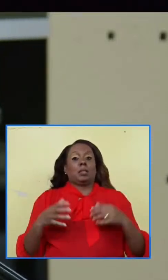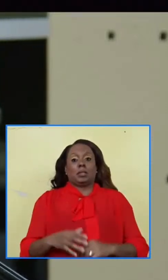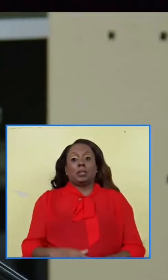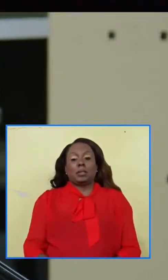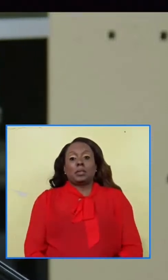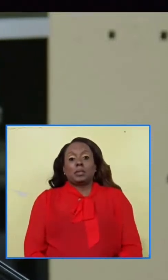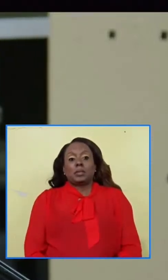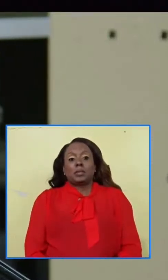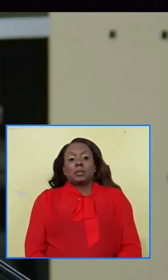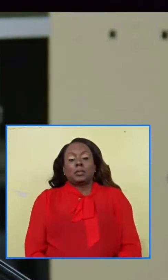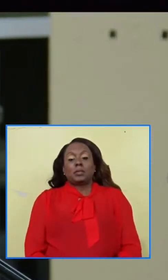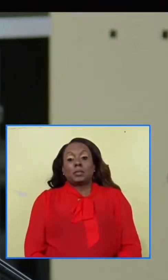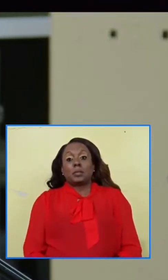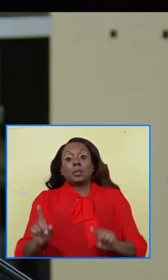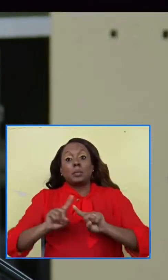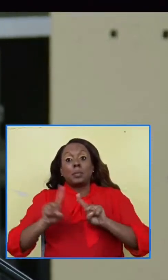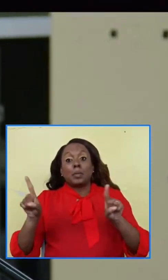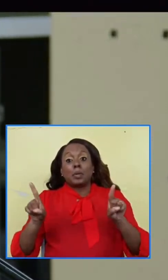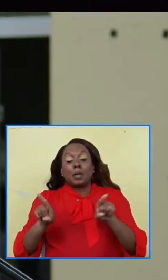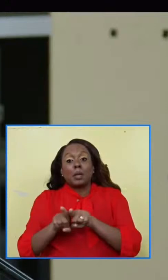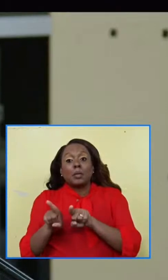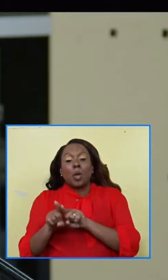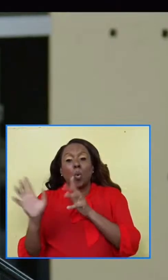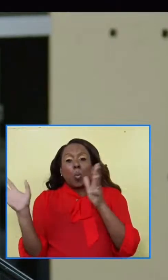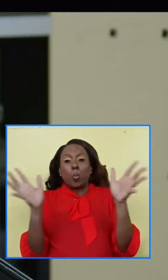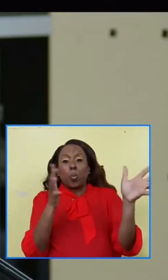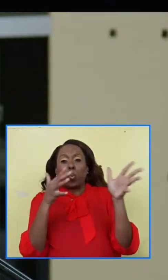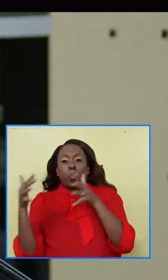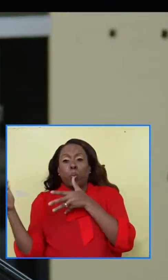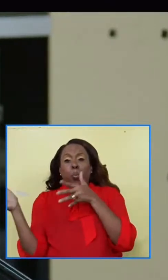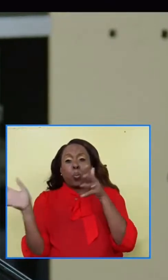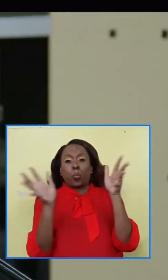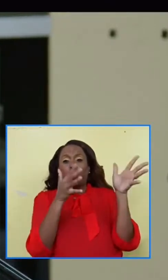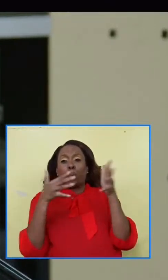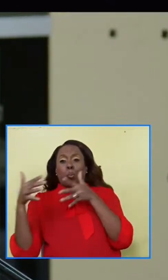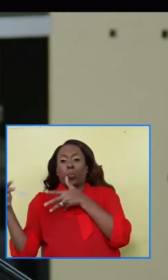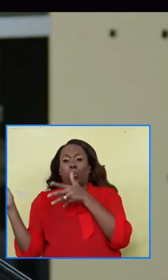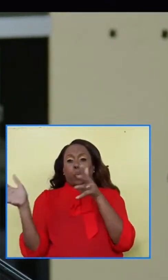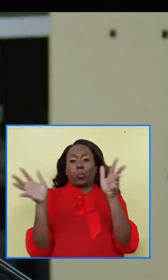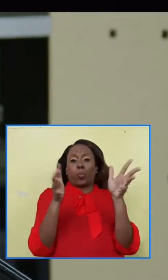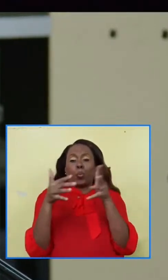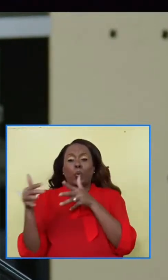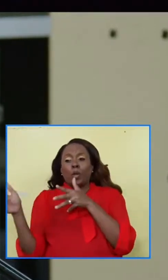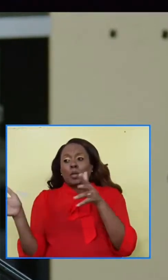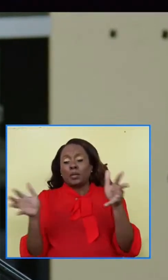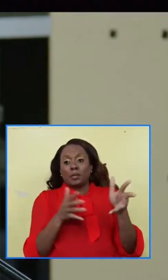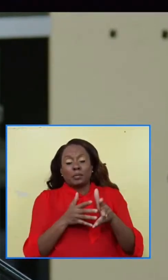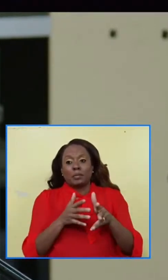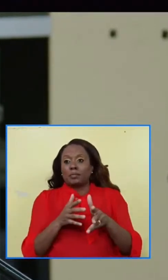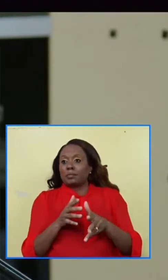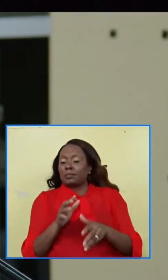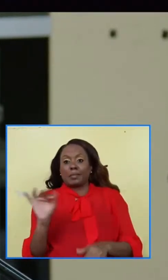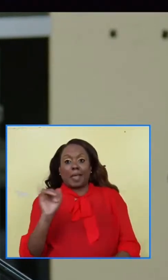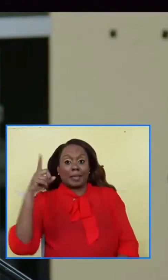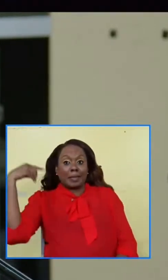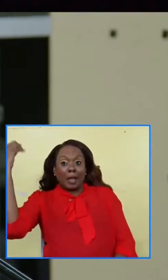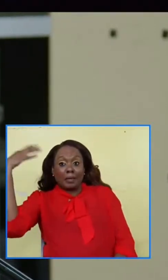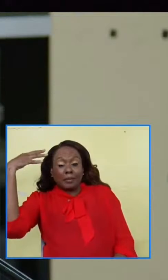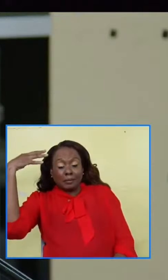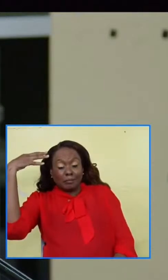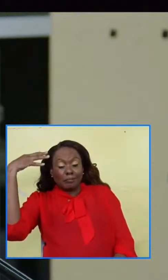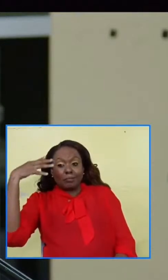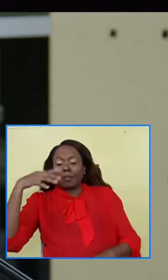have an asset in wind, which is almost as great.